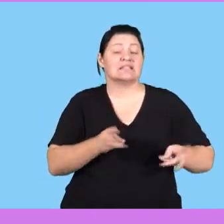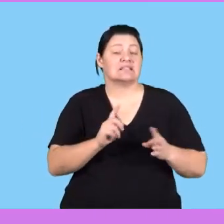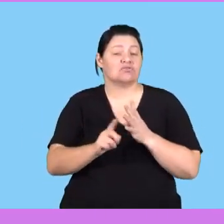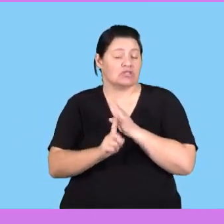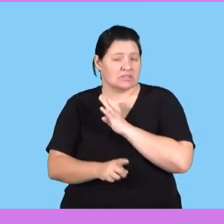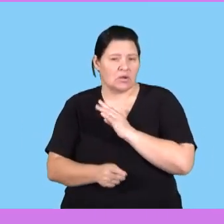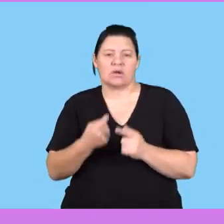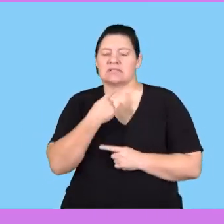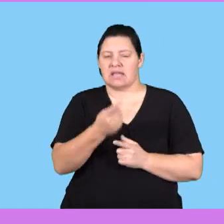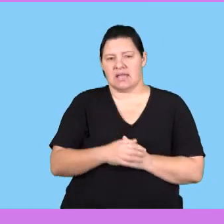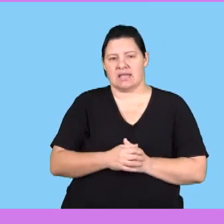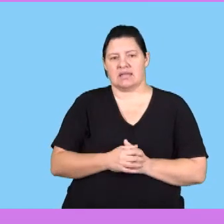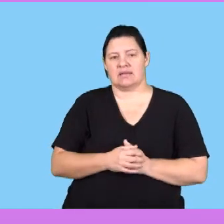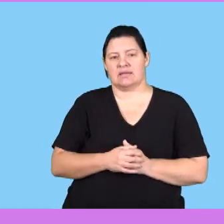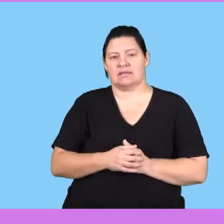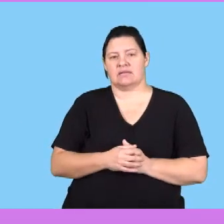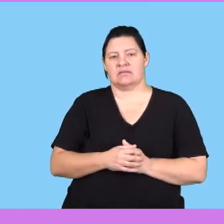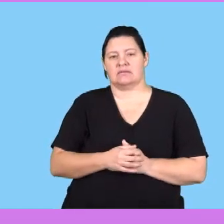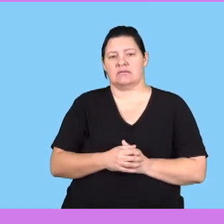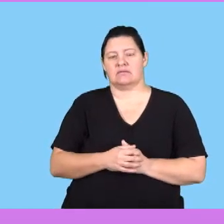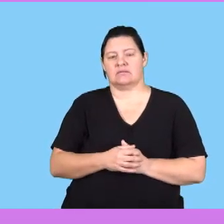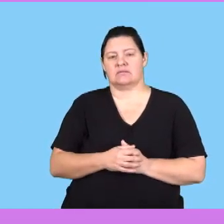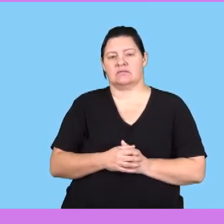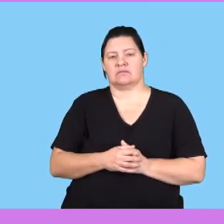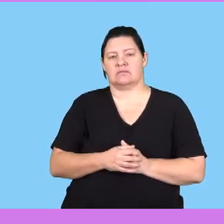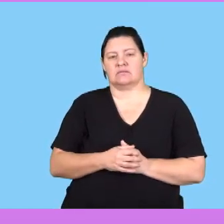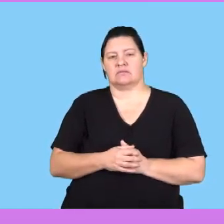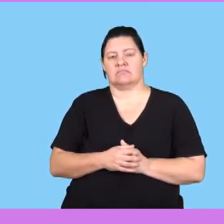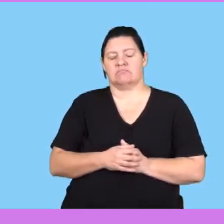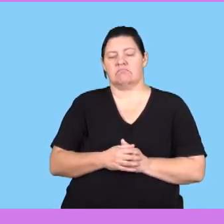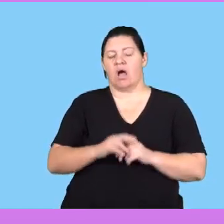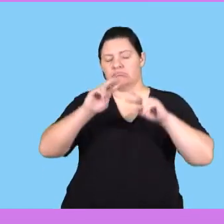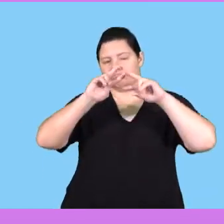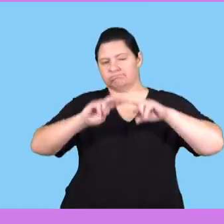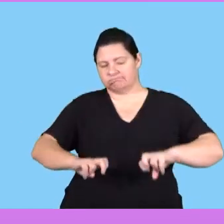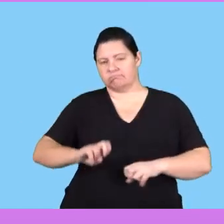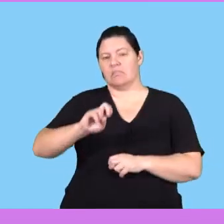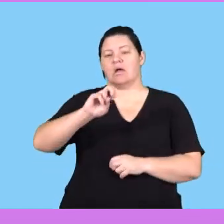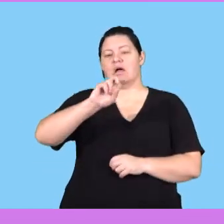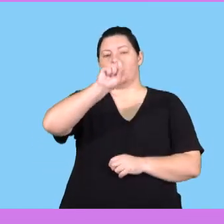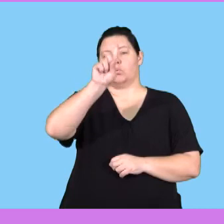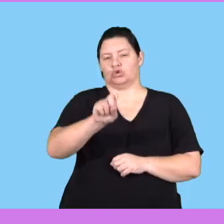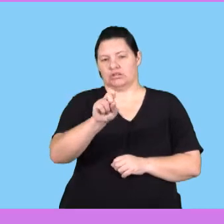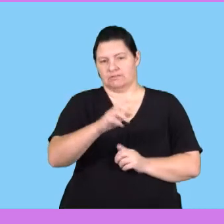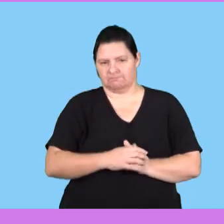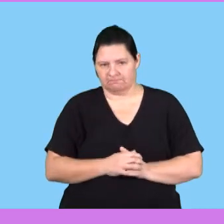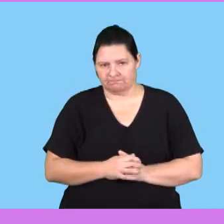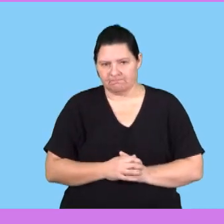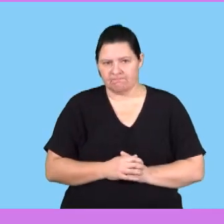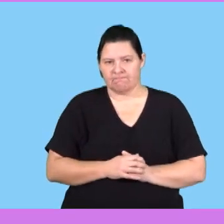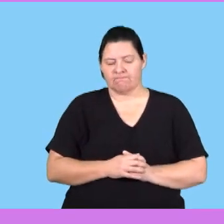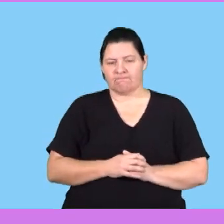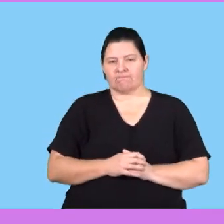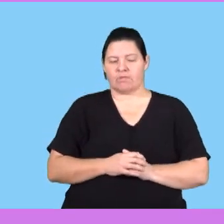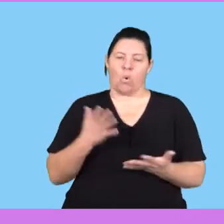collecting data. That, for example, we can say here can be a survey. Okay? All